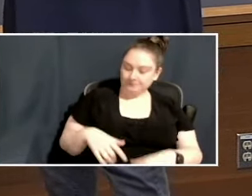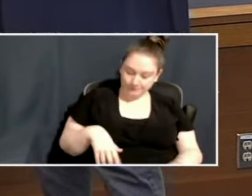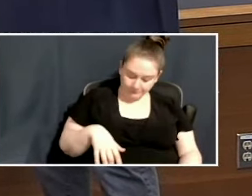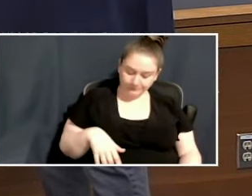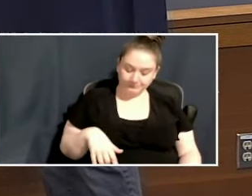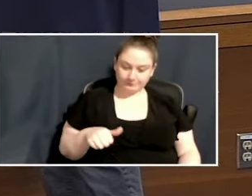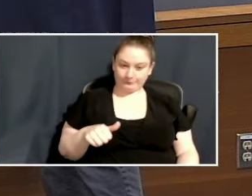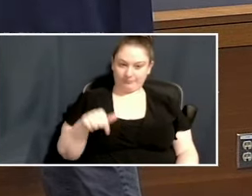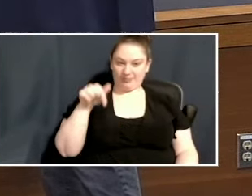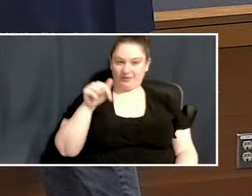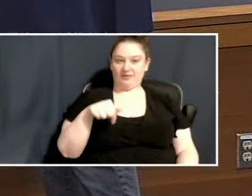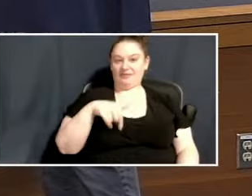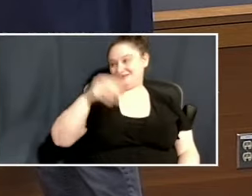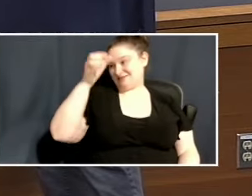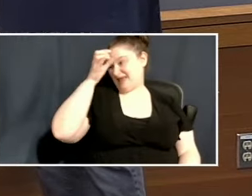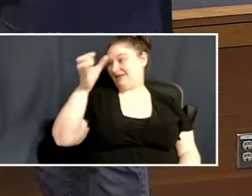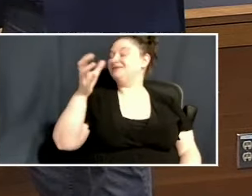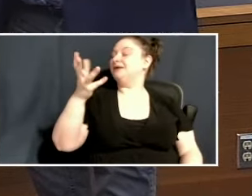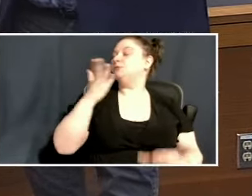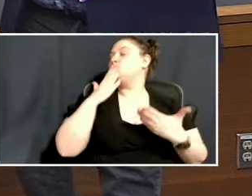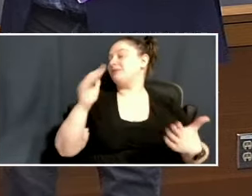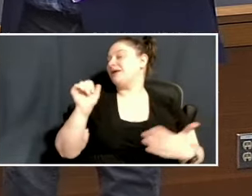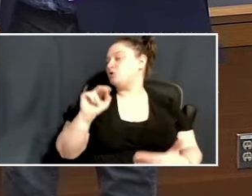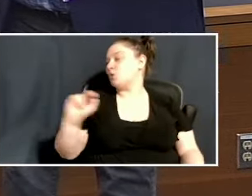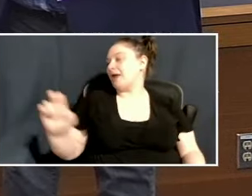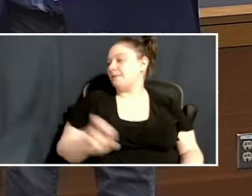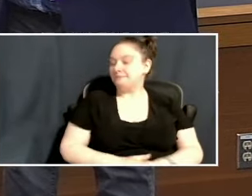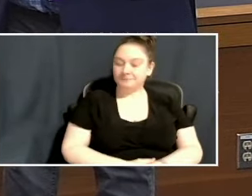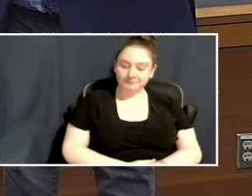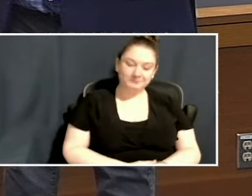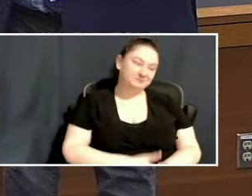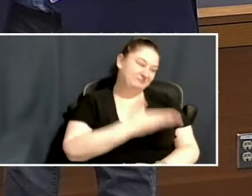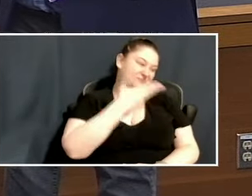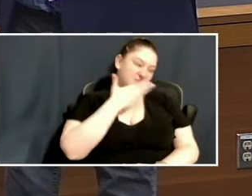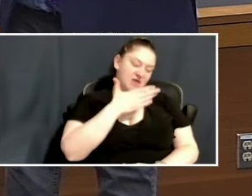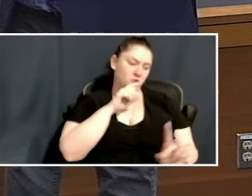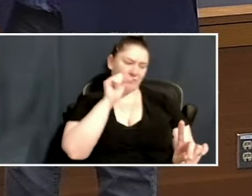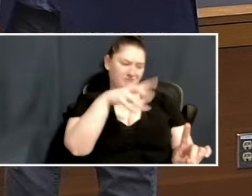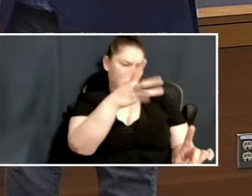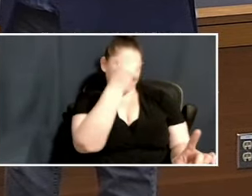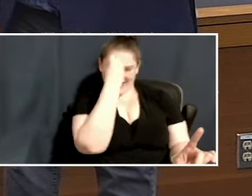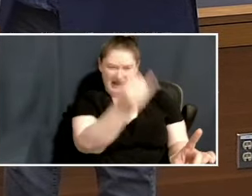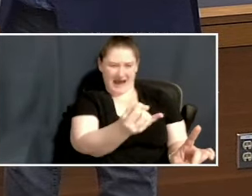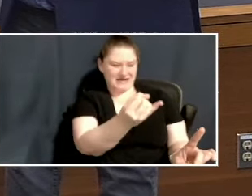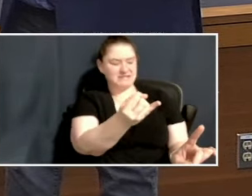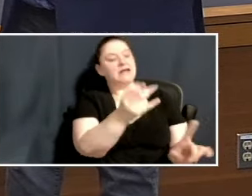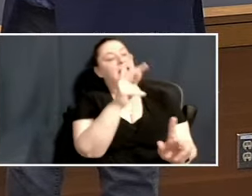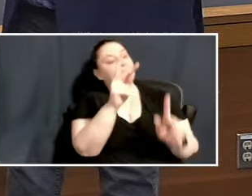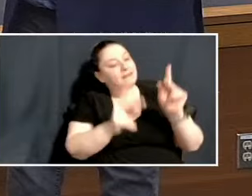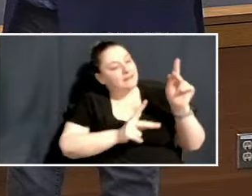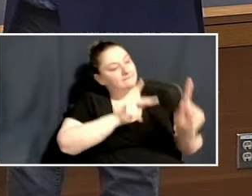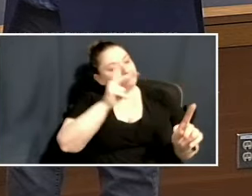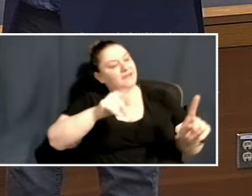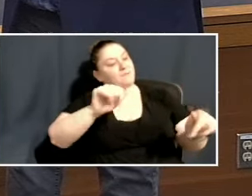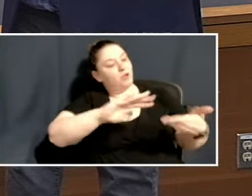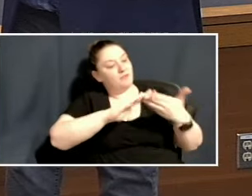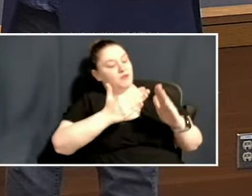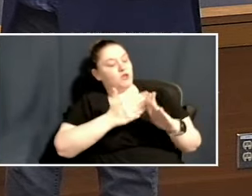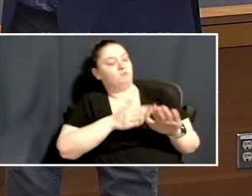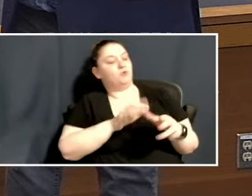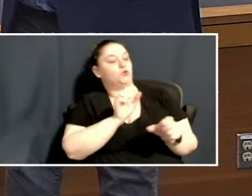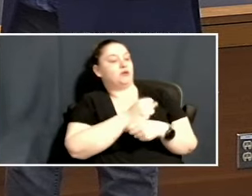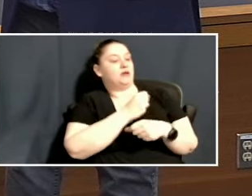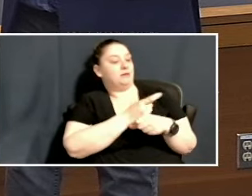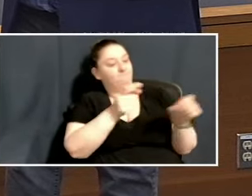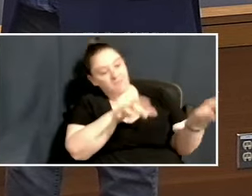in these concepts. So thank you, Anne. Thank you, but it's an idea. The people in this community put it into action. It's